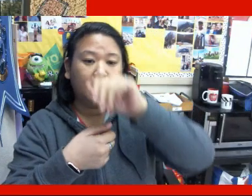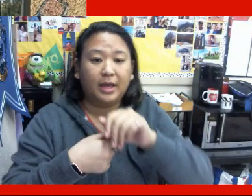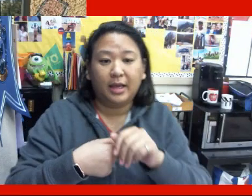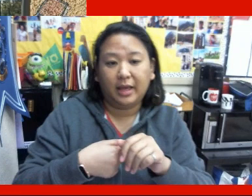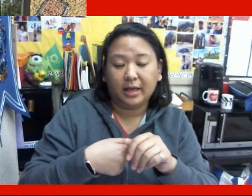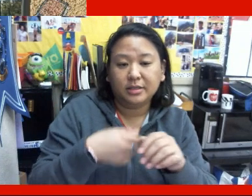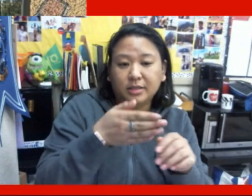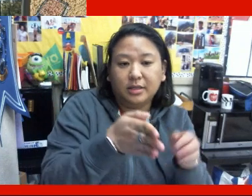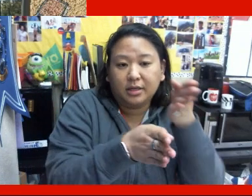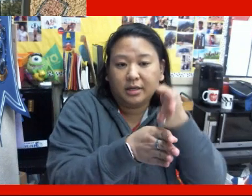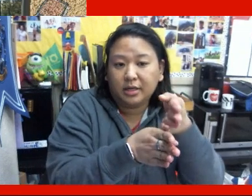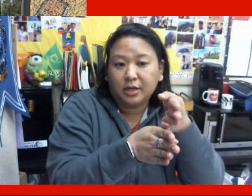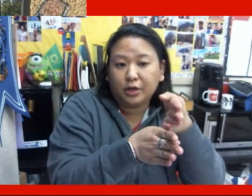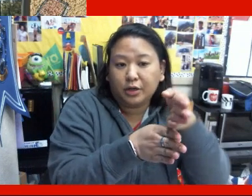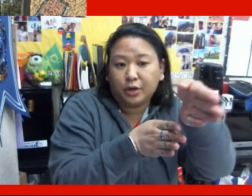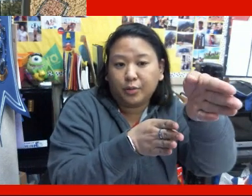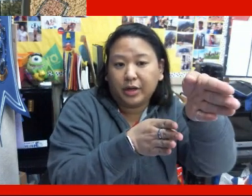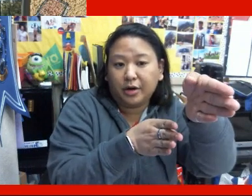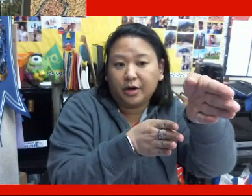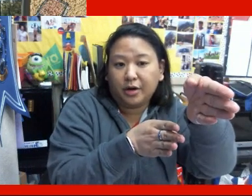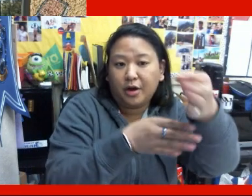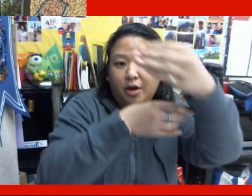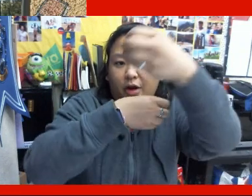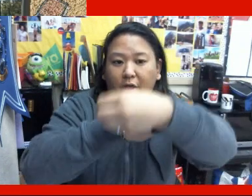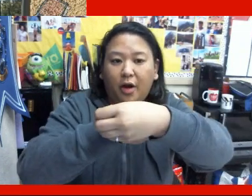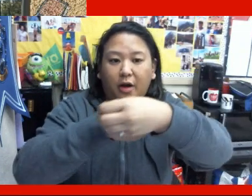college and career